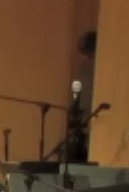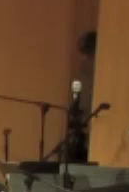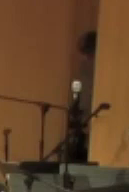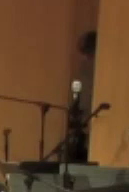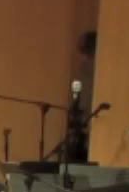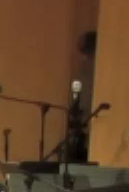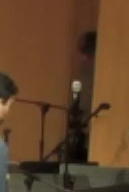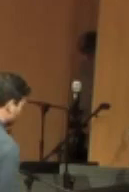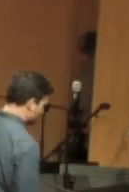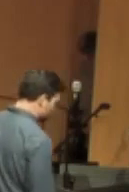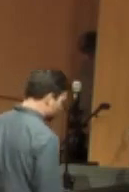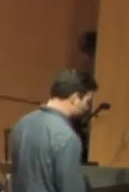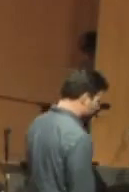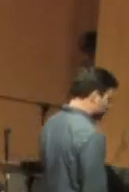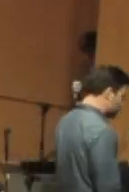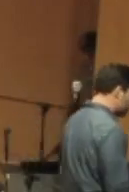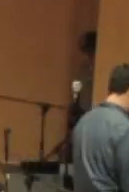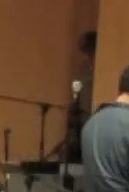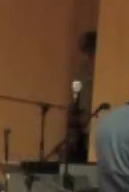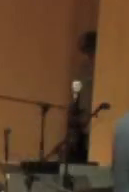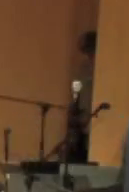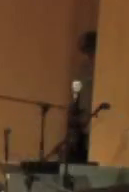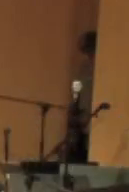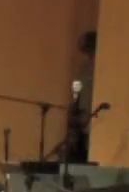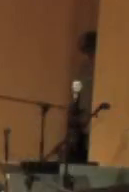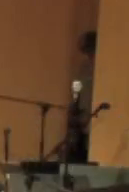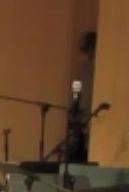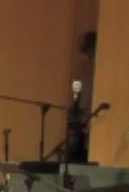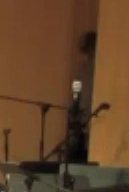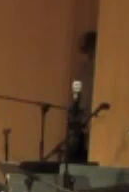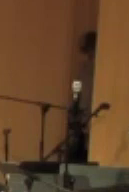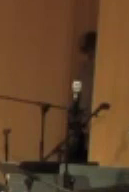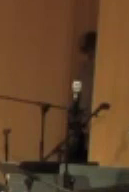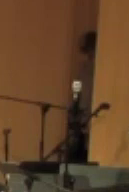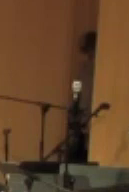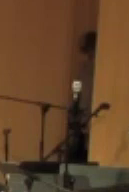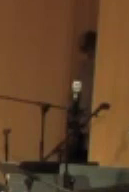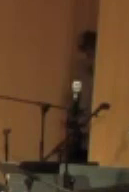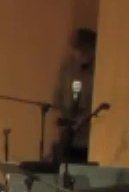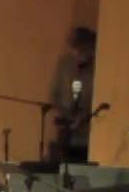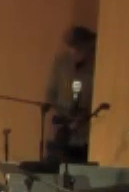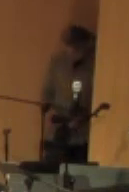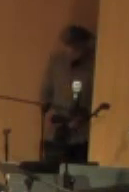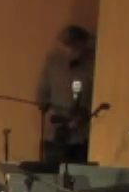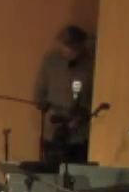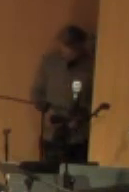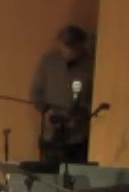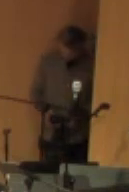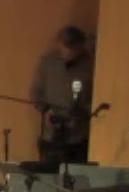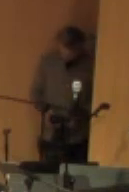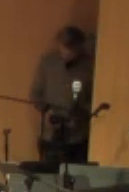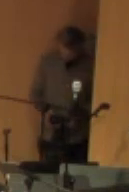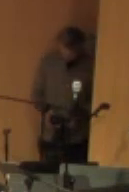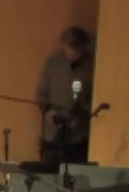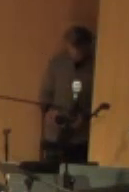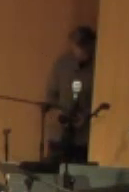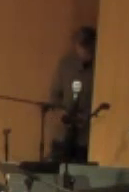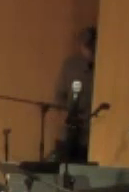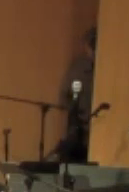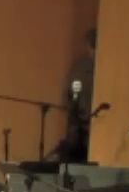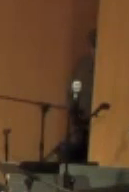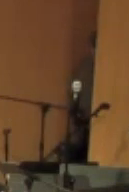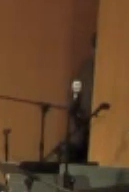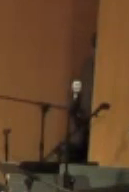to that I wanted to be able to let the audience see other things than what you necessarily see in the